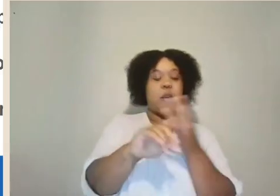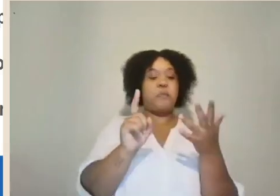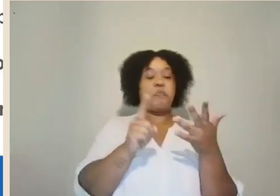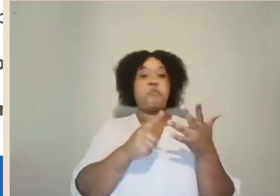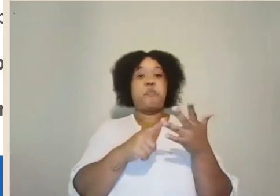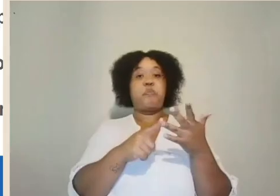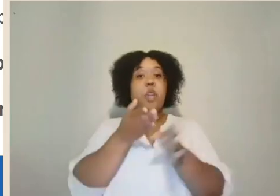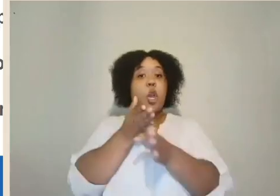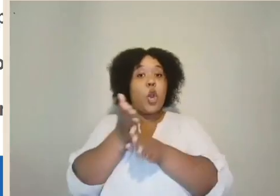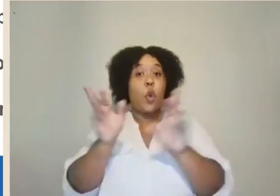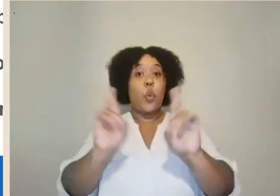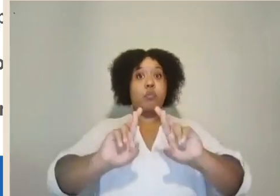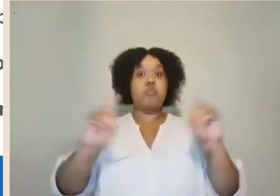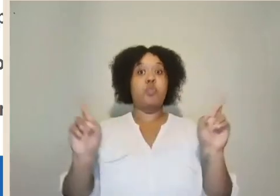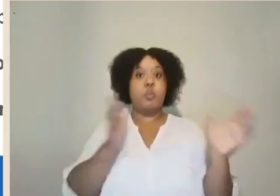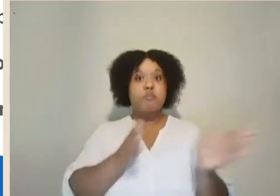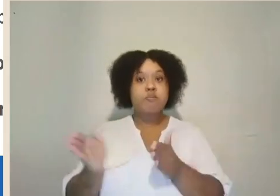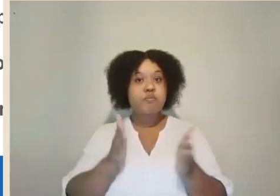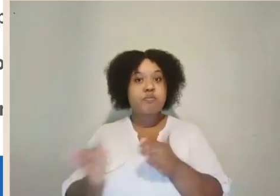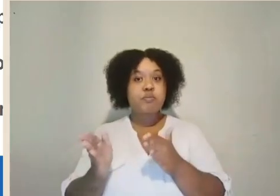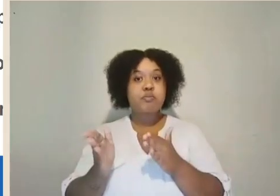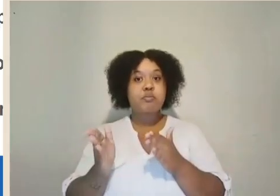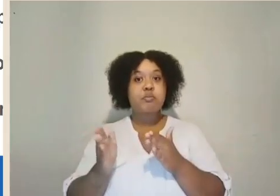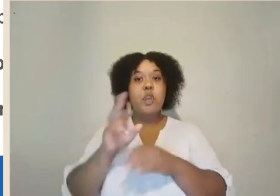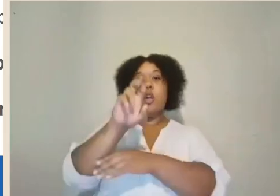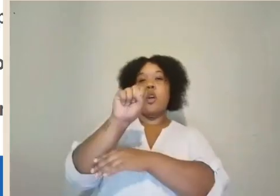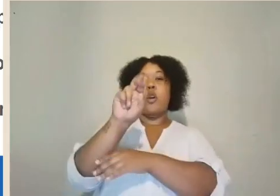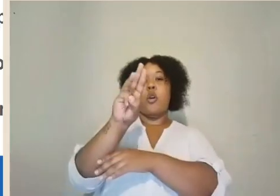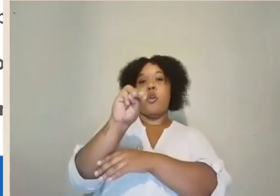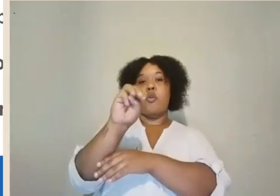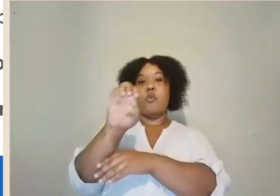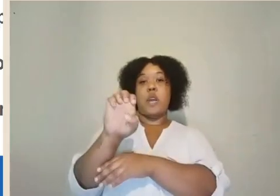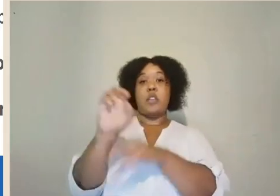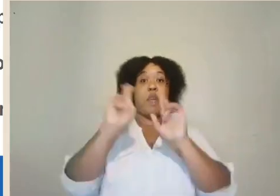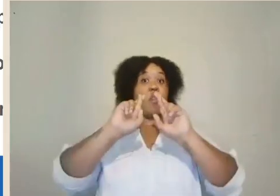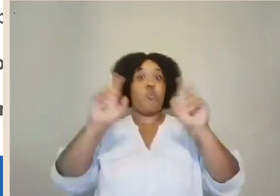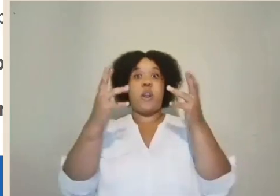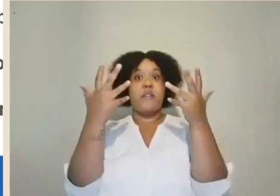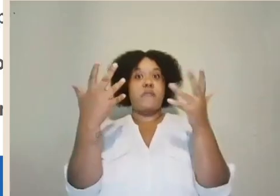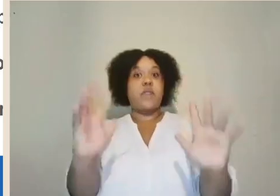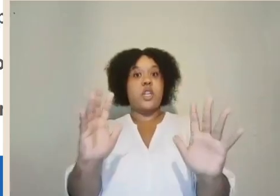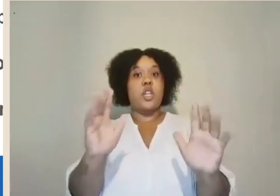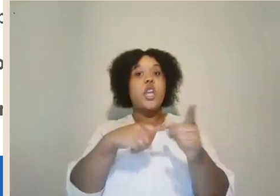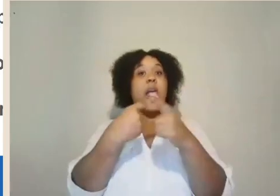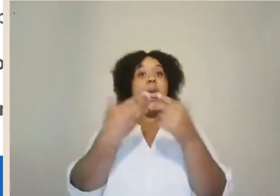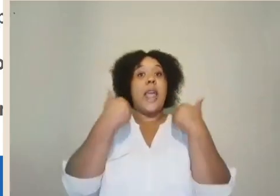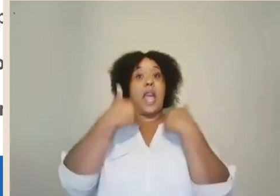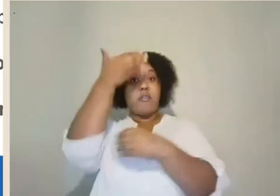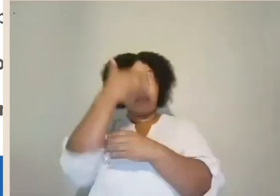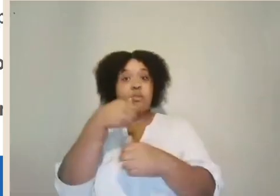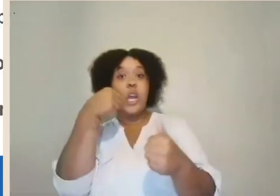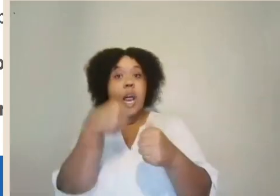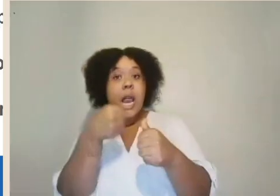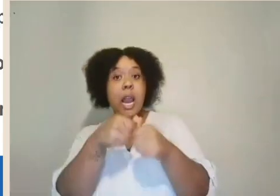readiness, in which students are perfecting a resume. All of them have a resume ready to go when they finish. Perfect a cover letter. They all have a cover letter ready